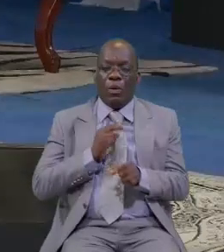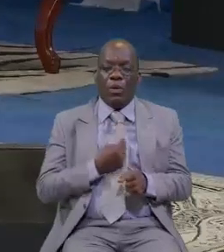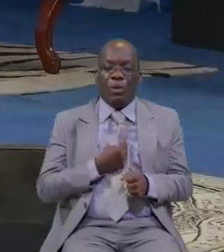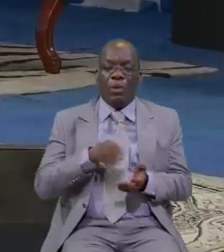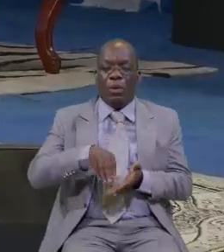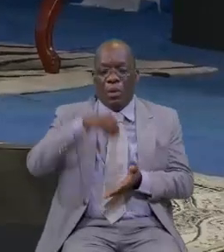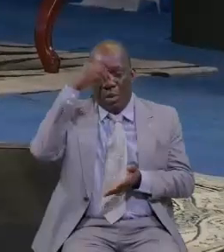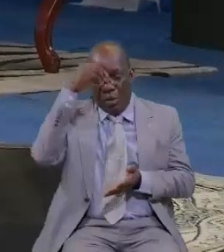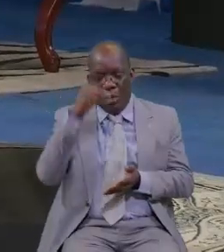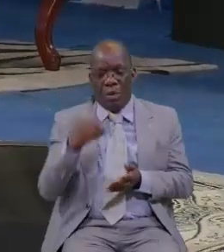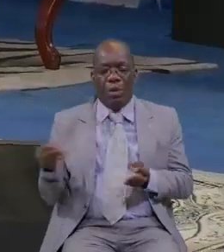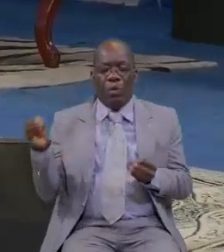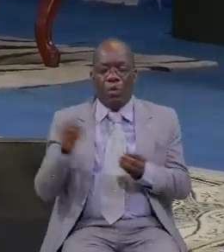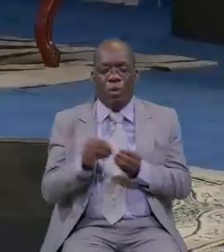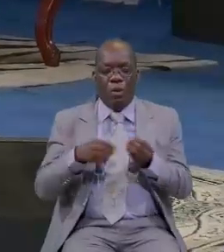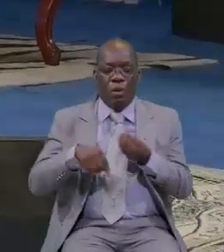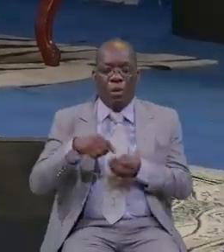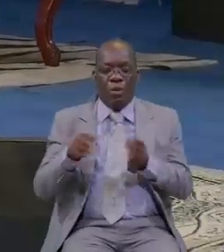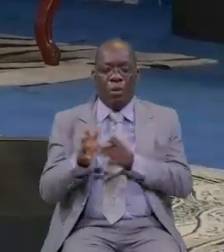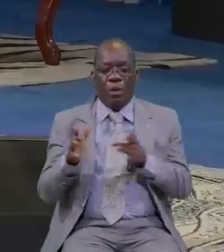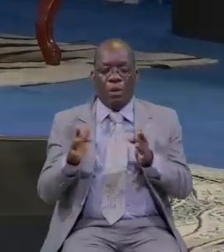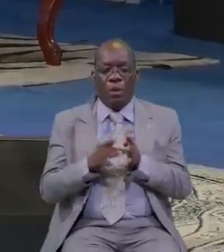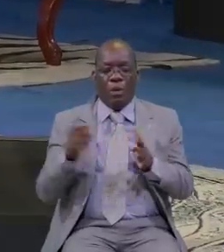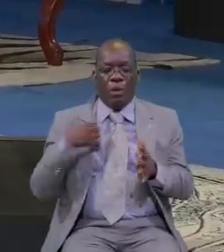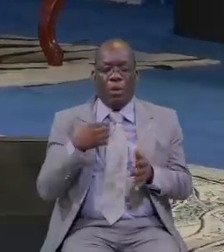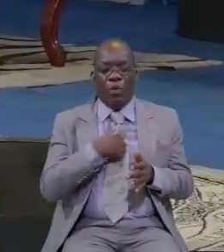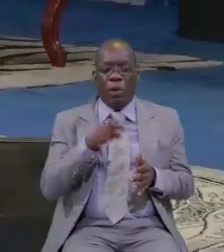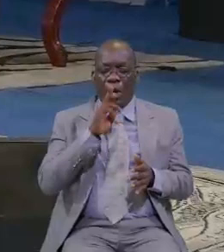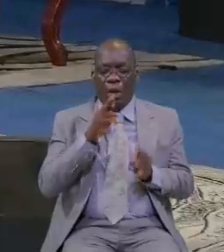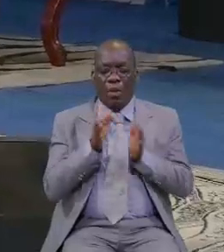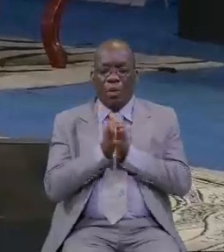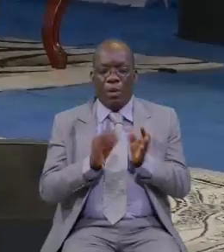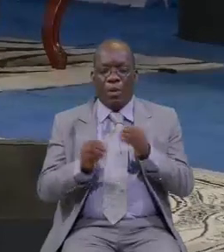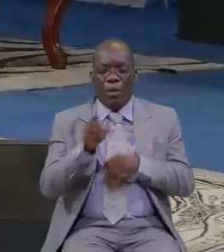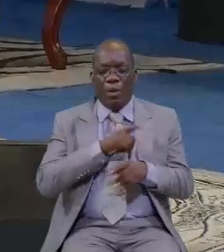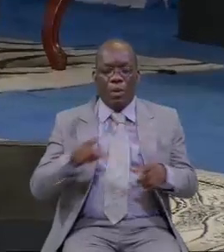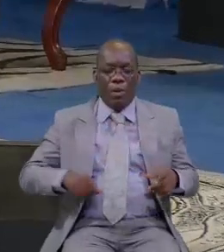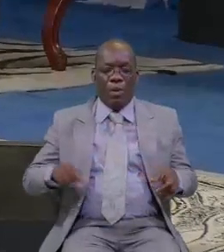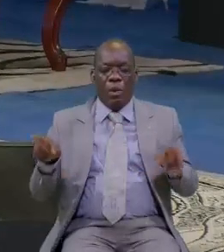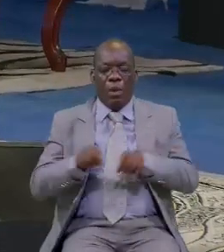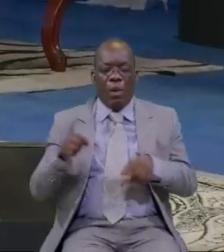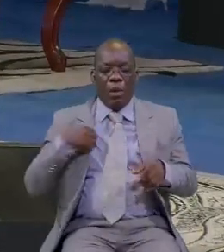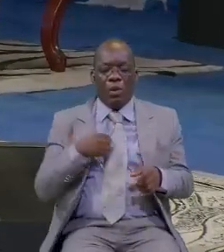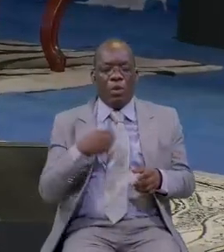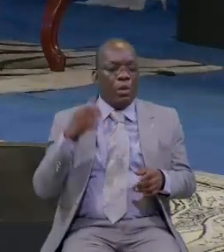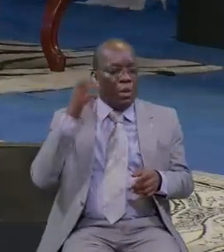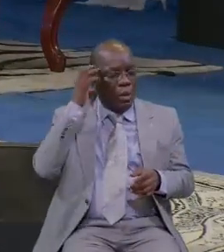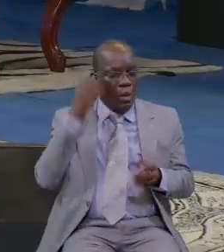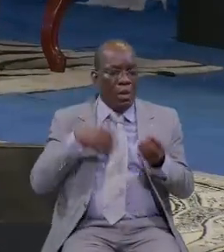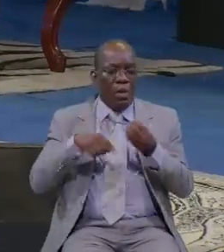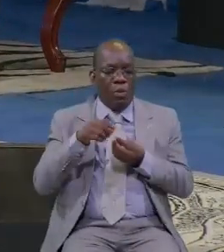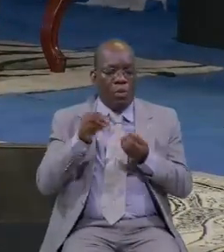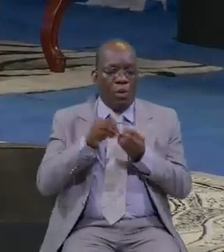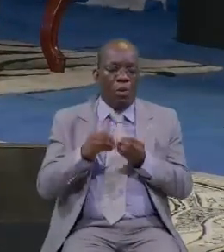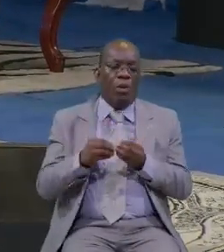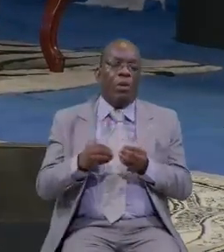about Jesus. We're praying, oh Lord, as we hear more about him, our faith in him will increase